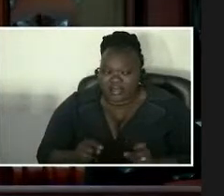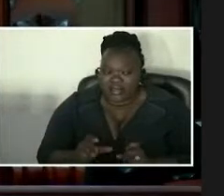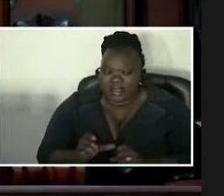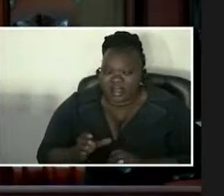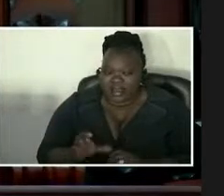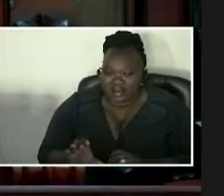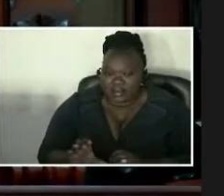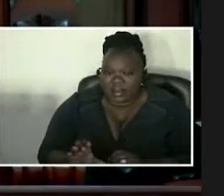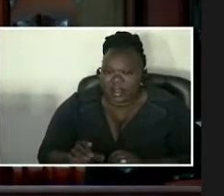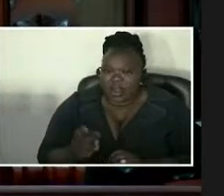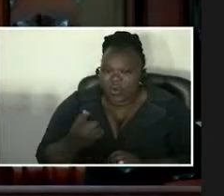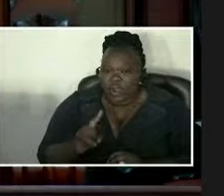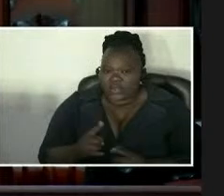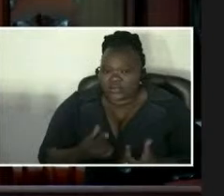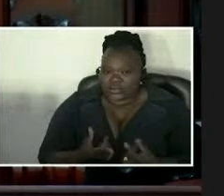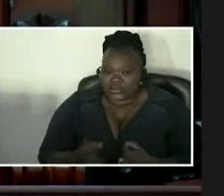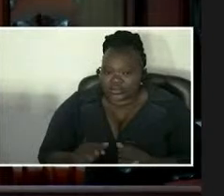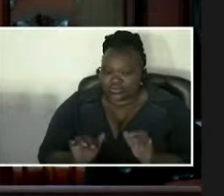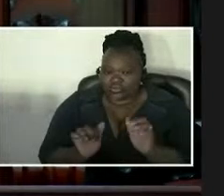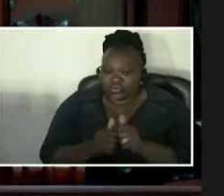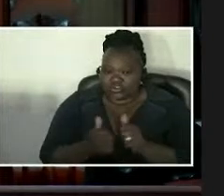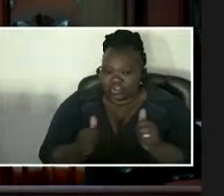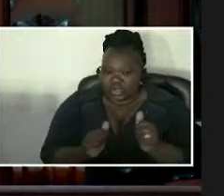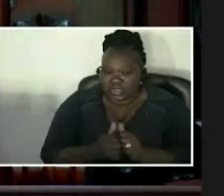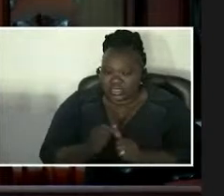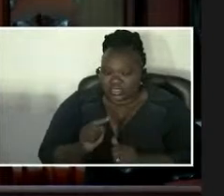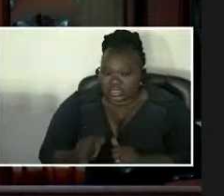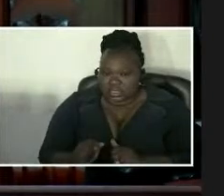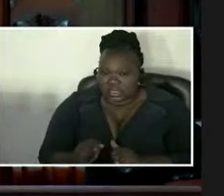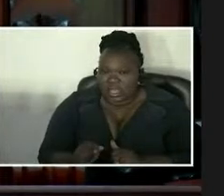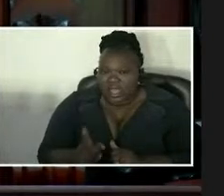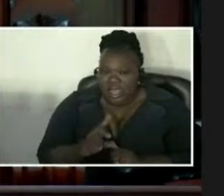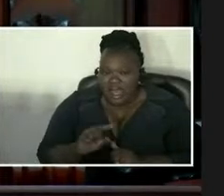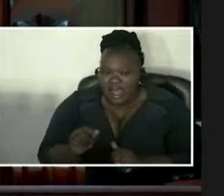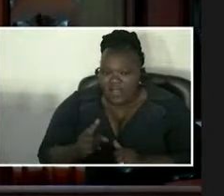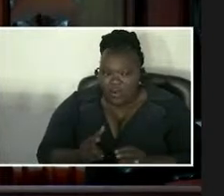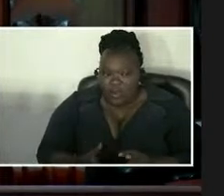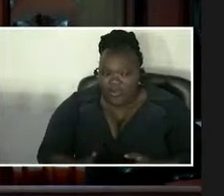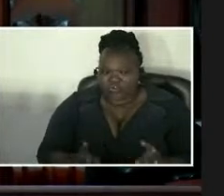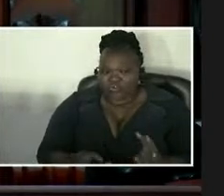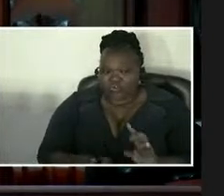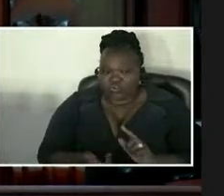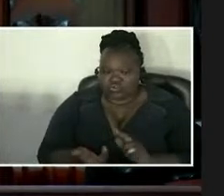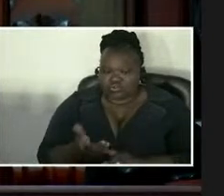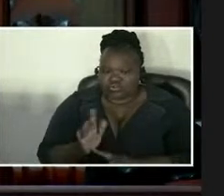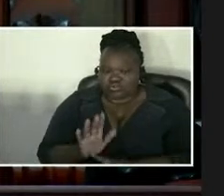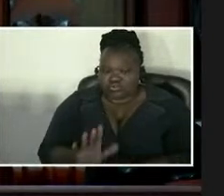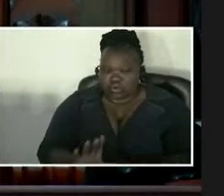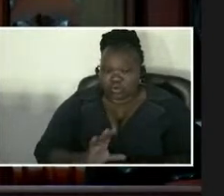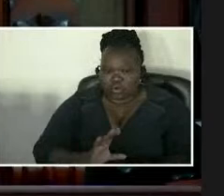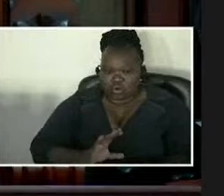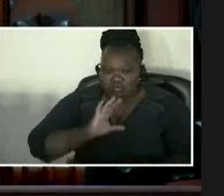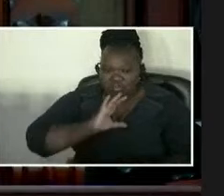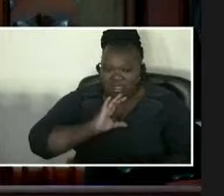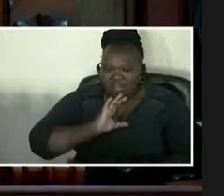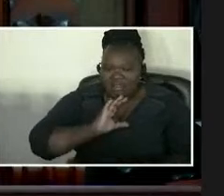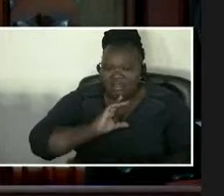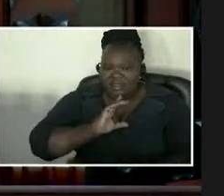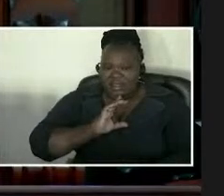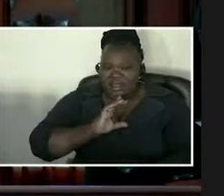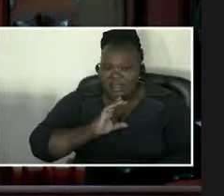are we doing to challenge this treatment the only way is to show confidence in our data capturing which means investment in